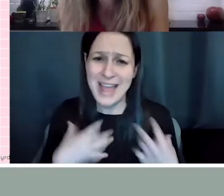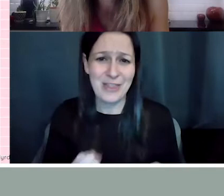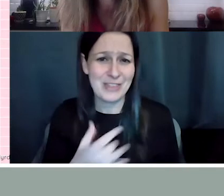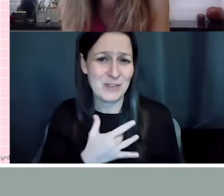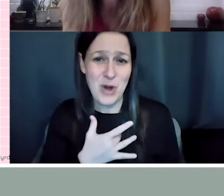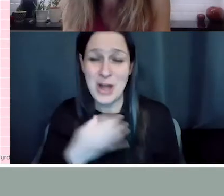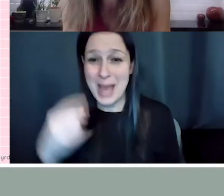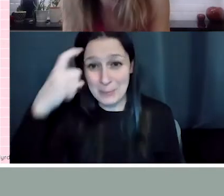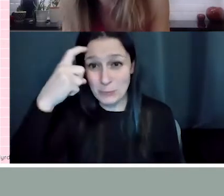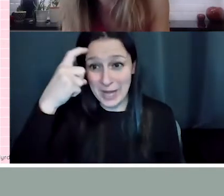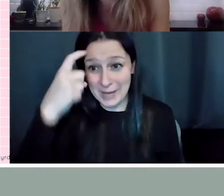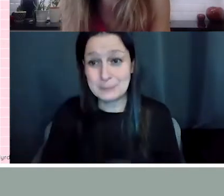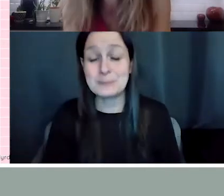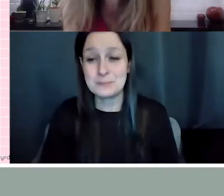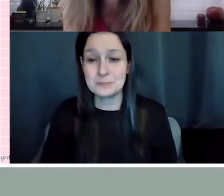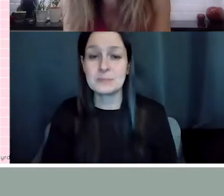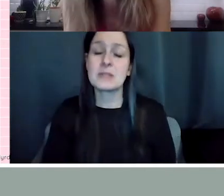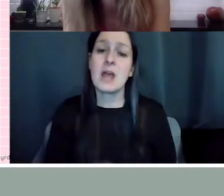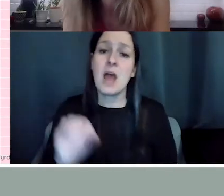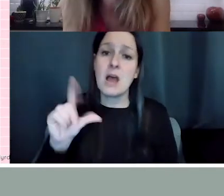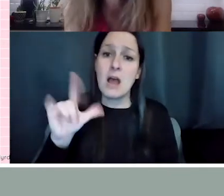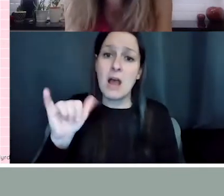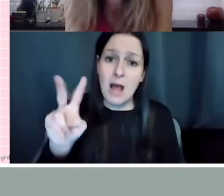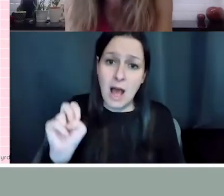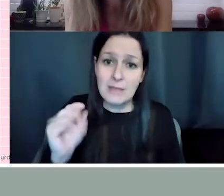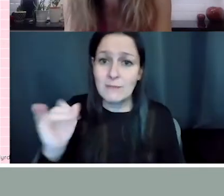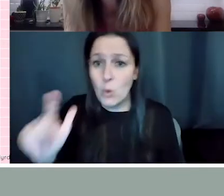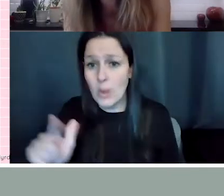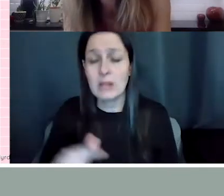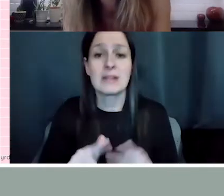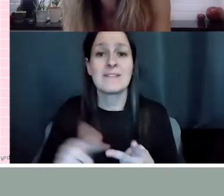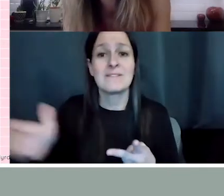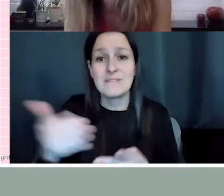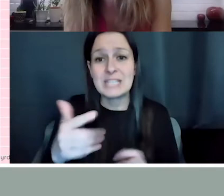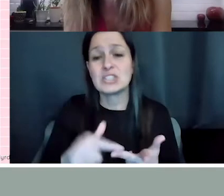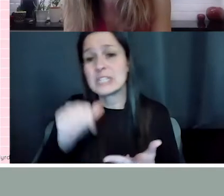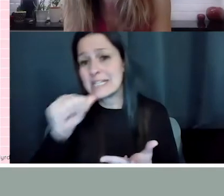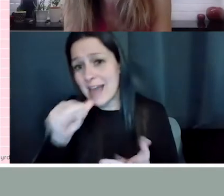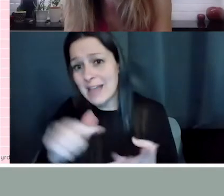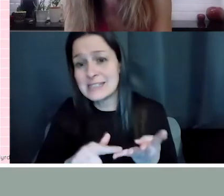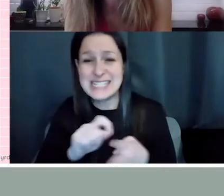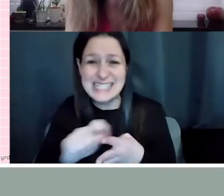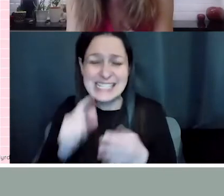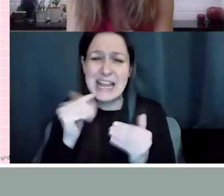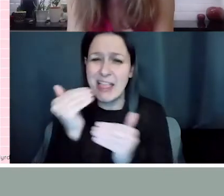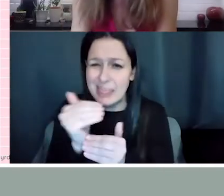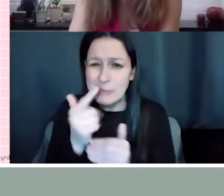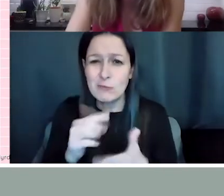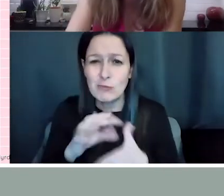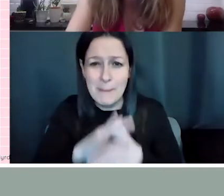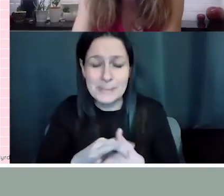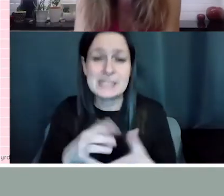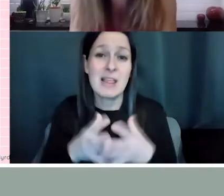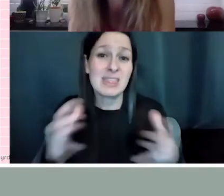brain, right? So that's using olive oil, fish and nuts and seeds, limited red meat, lots of fruits and